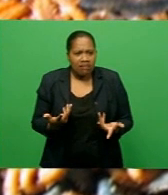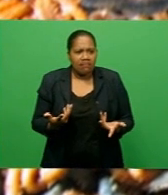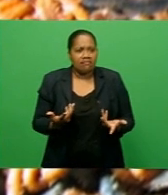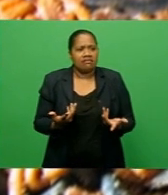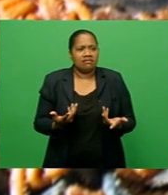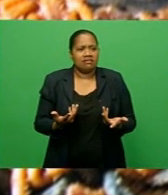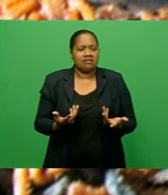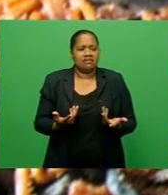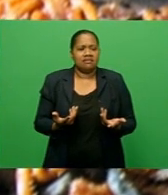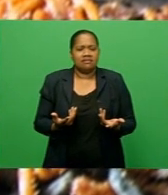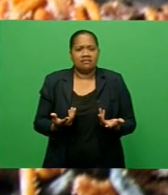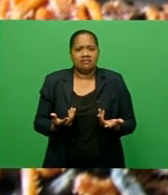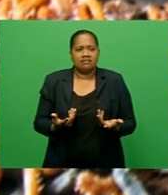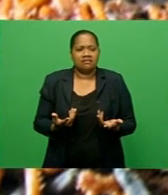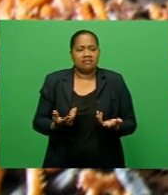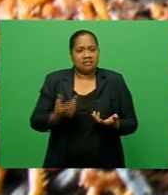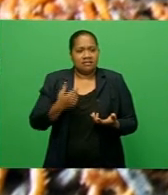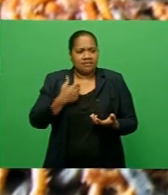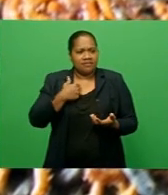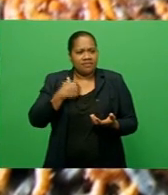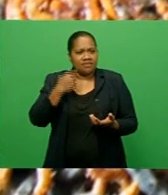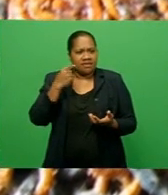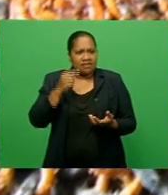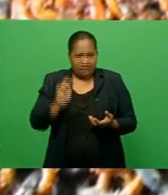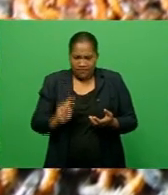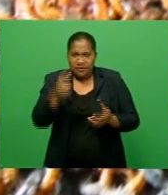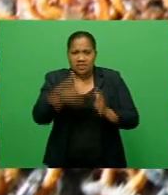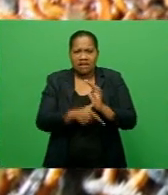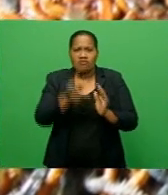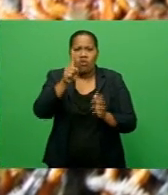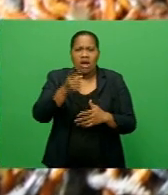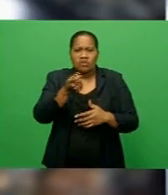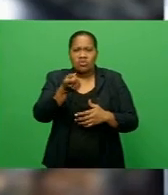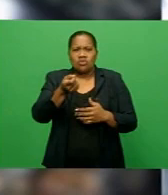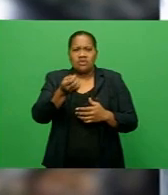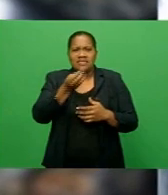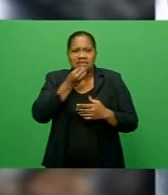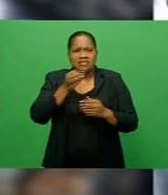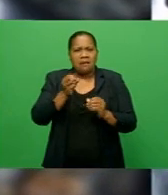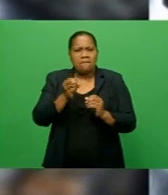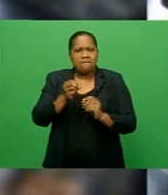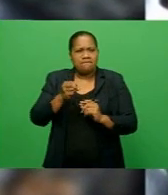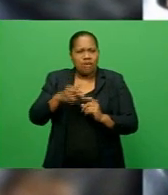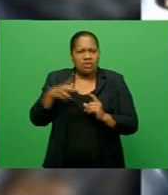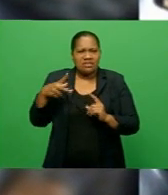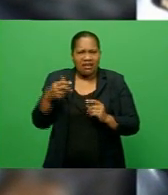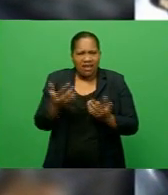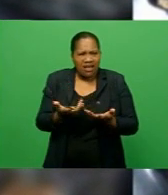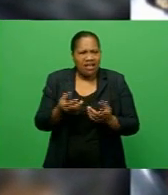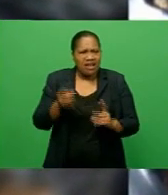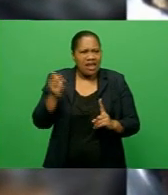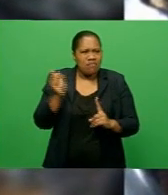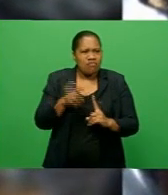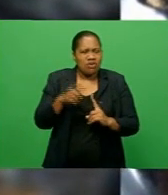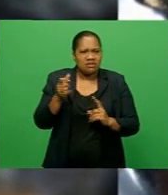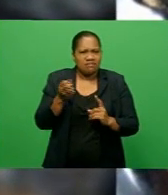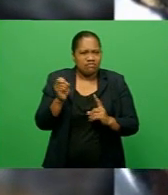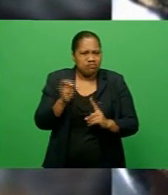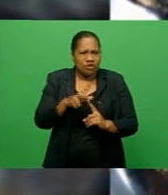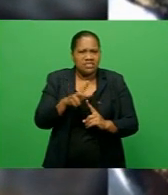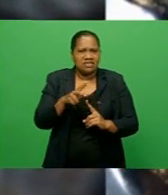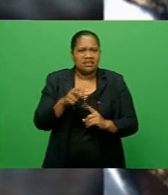So I think it is an apparent lack of preservation of the Balolo itself, Maybe they had it in